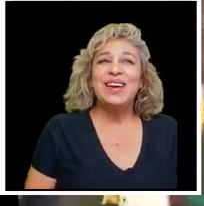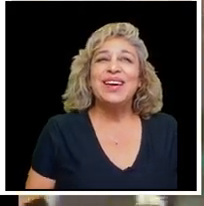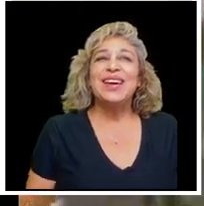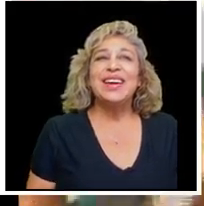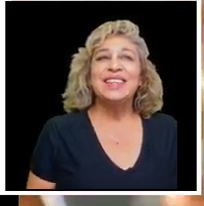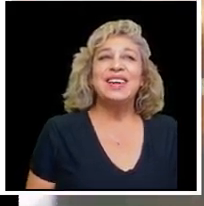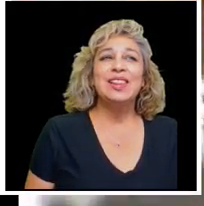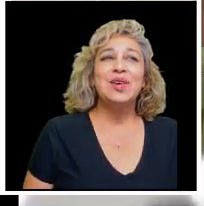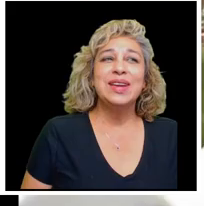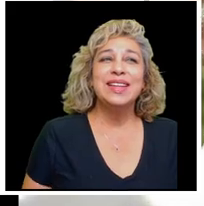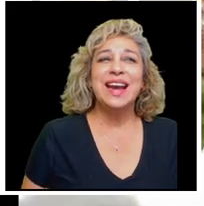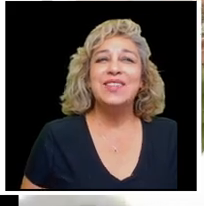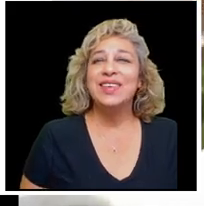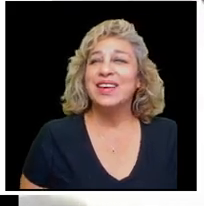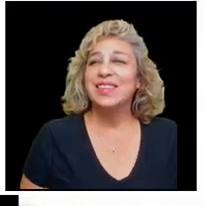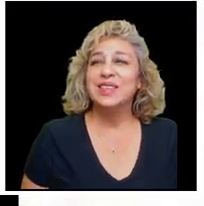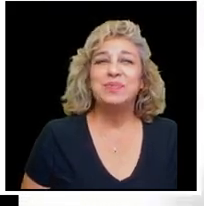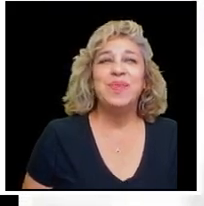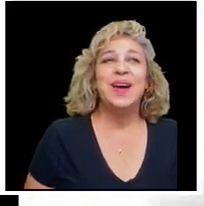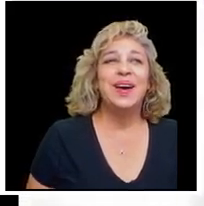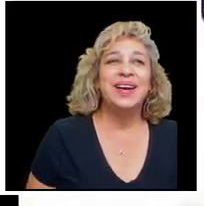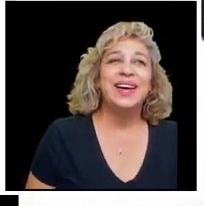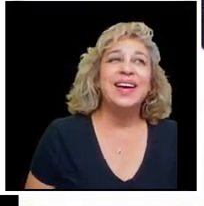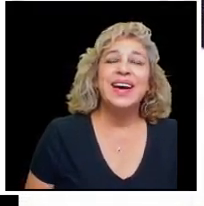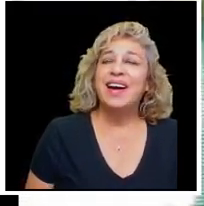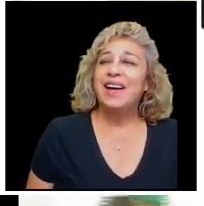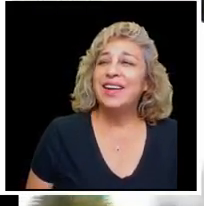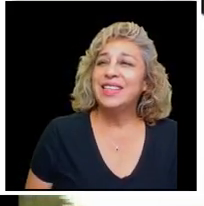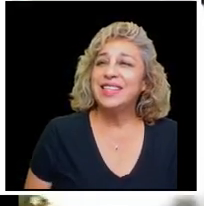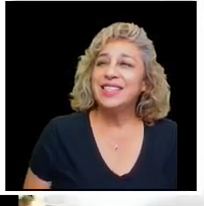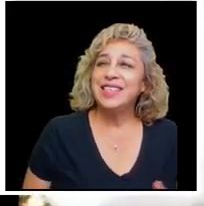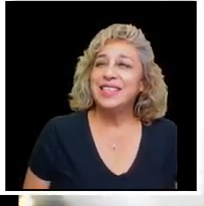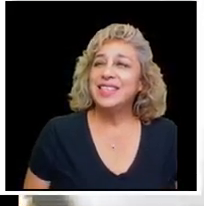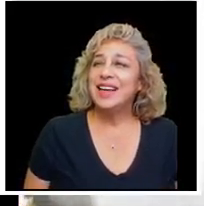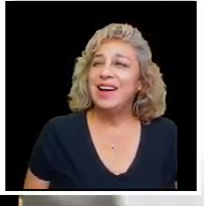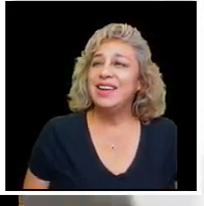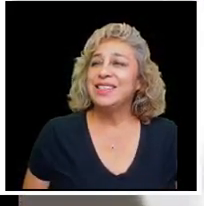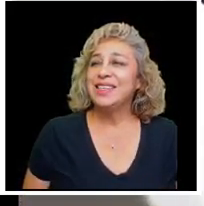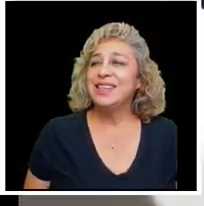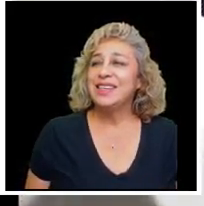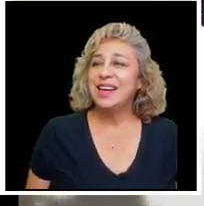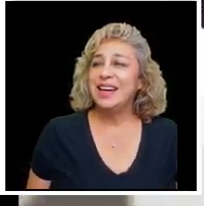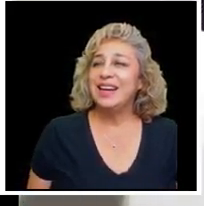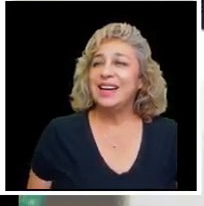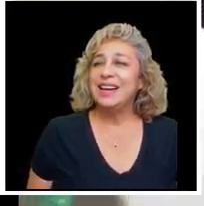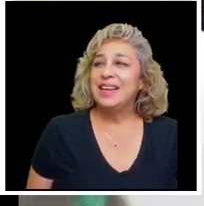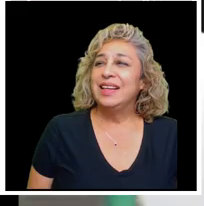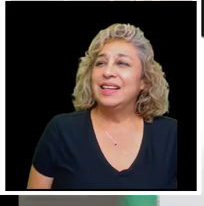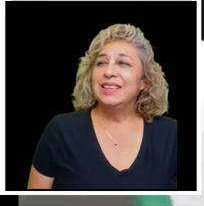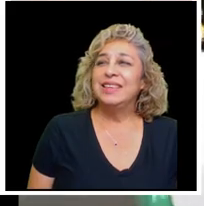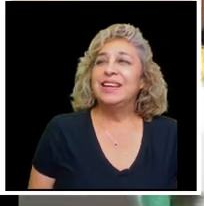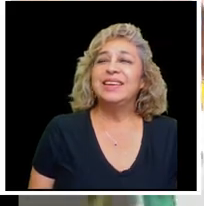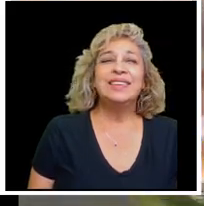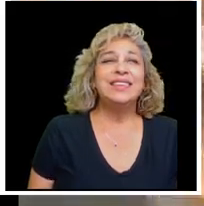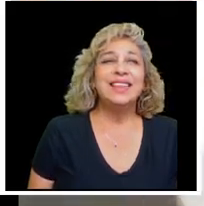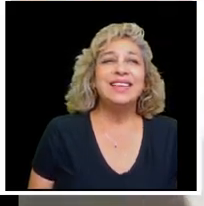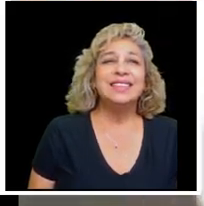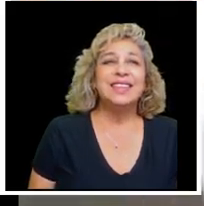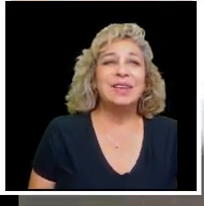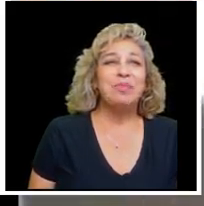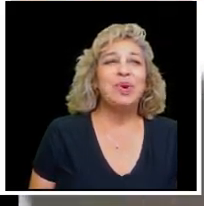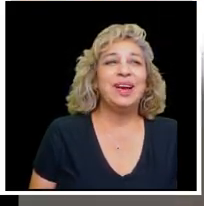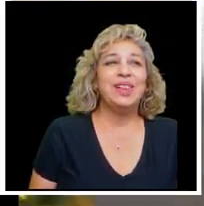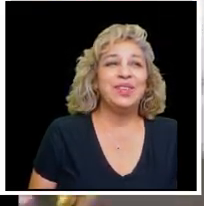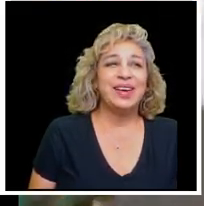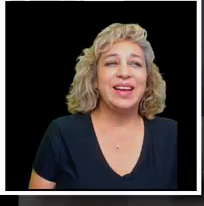he's all loaded down with all these artisan artisan things